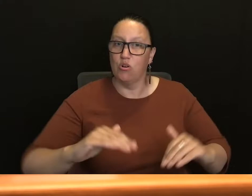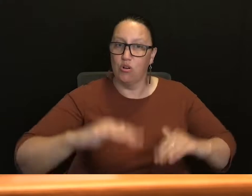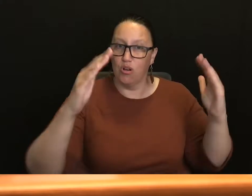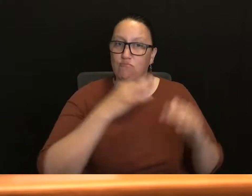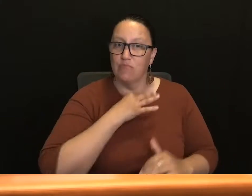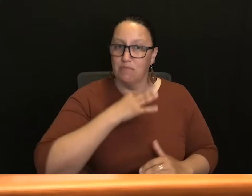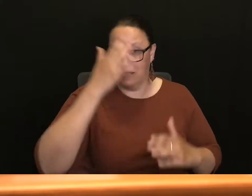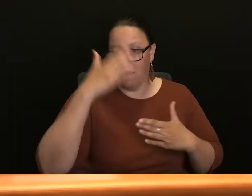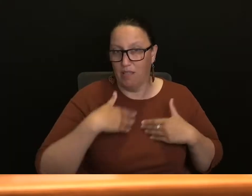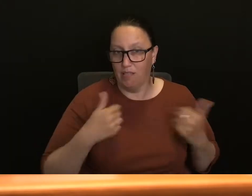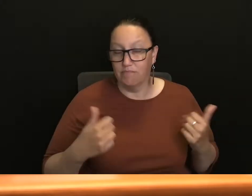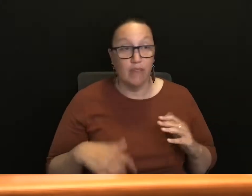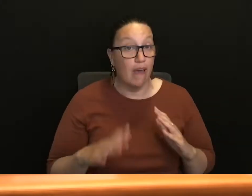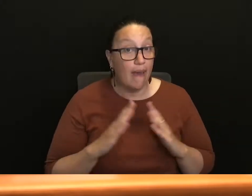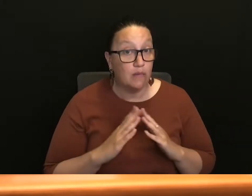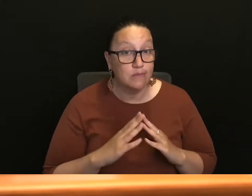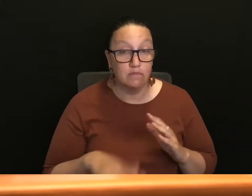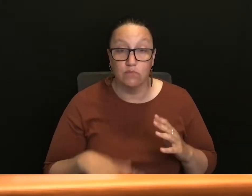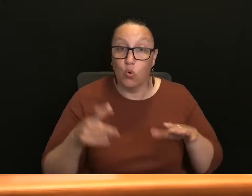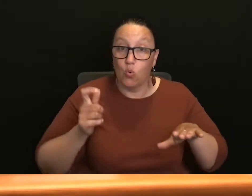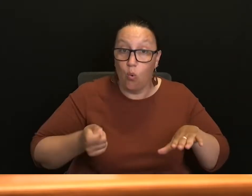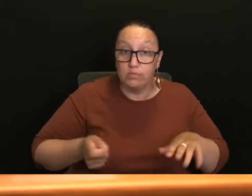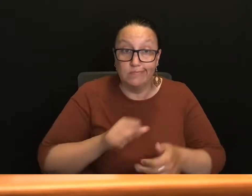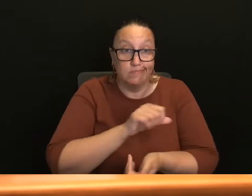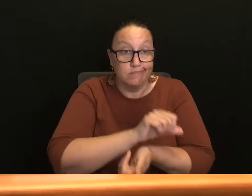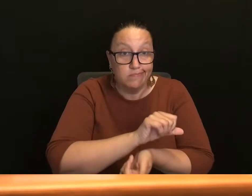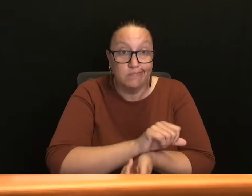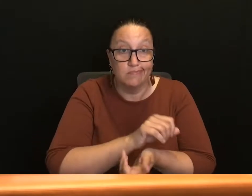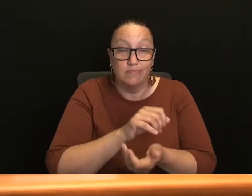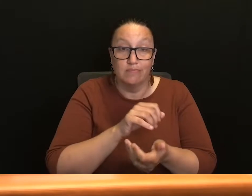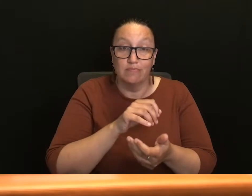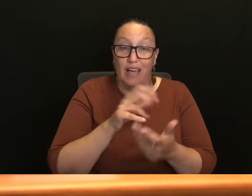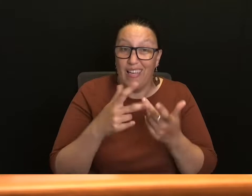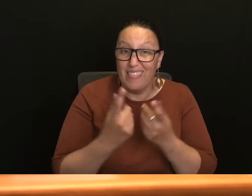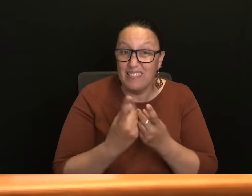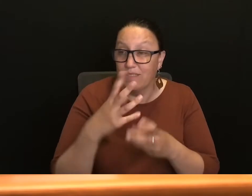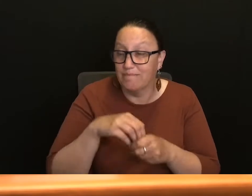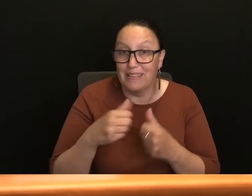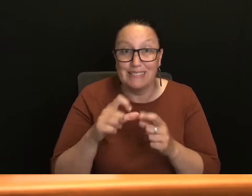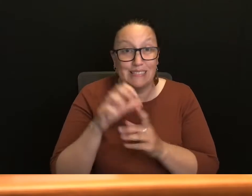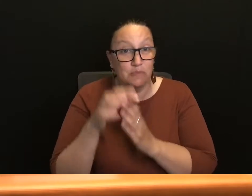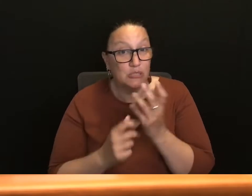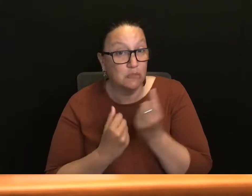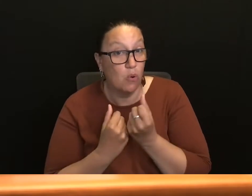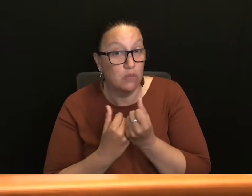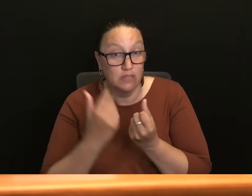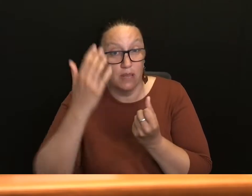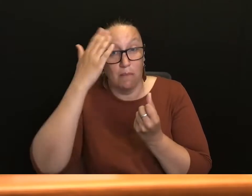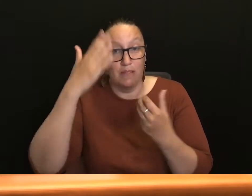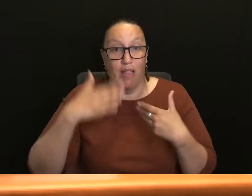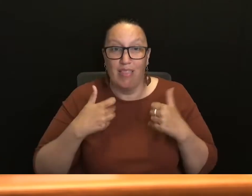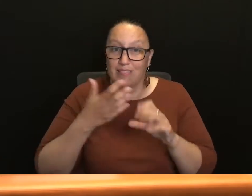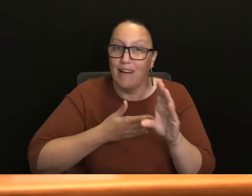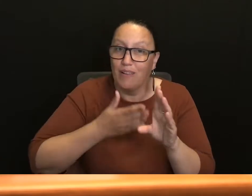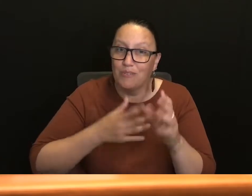education, employment, social services, including disability and psychosocial supports. For more information, I encourage